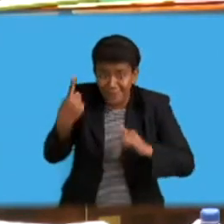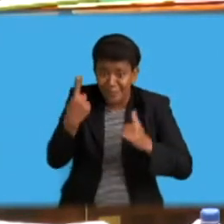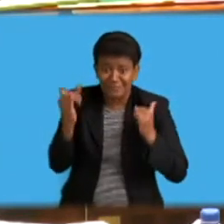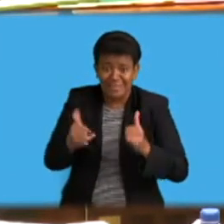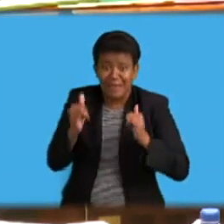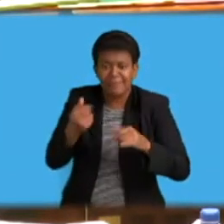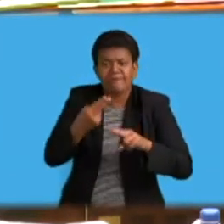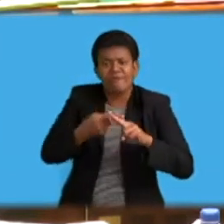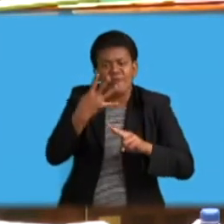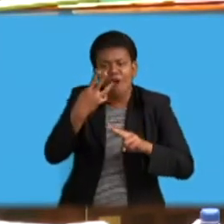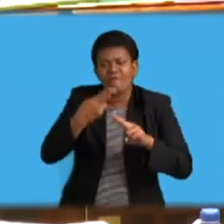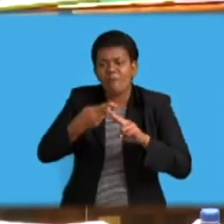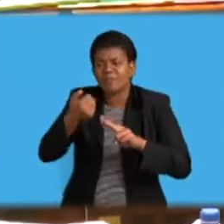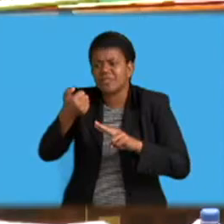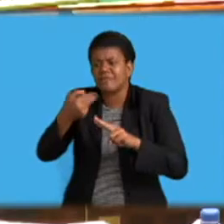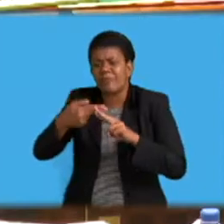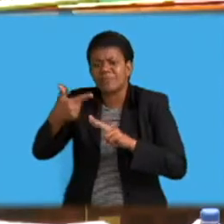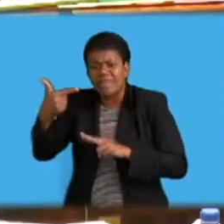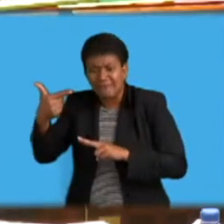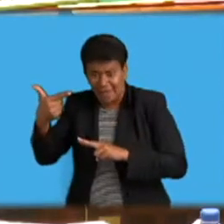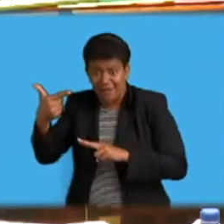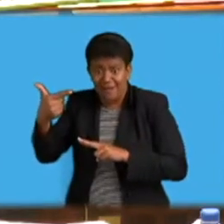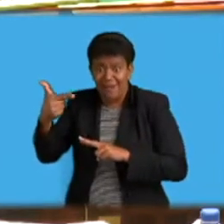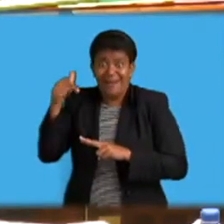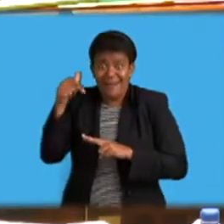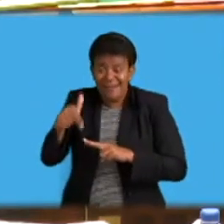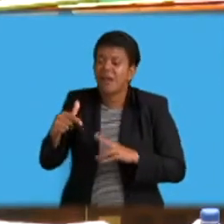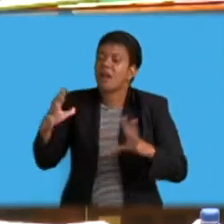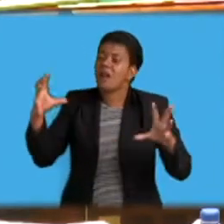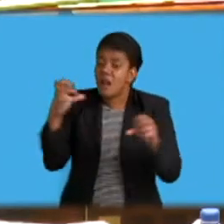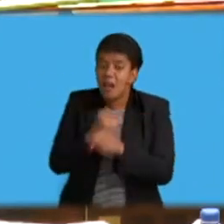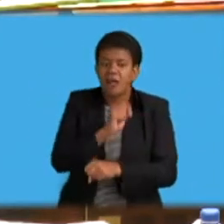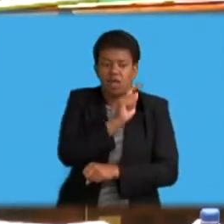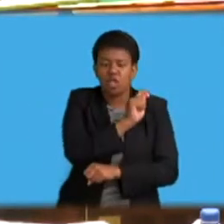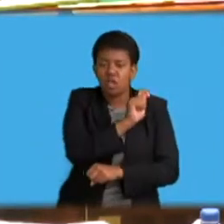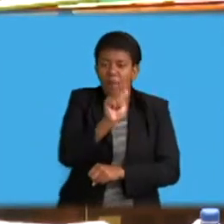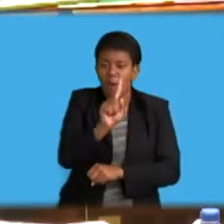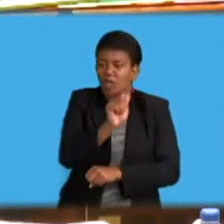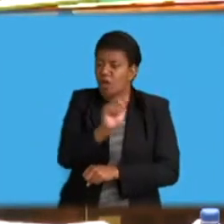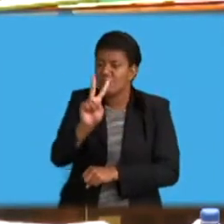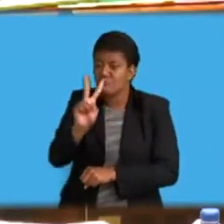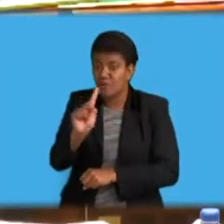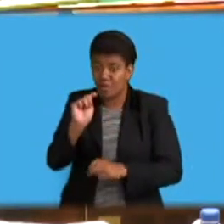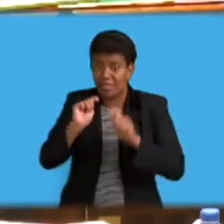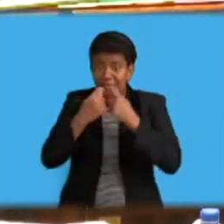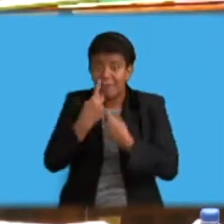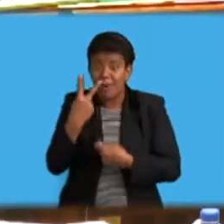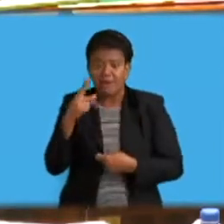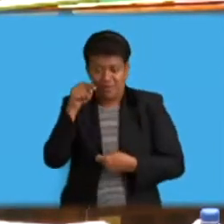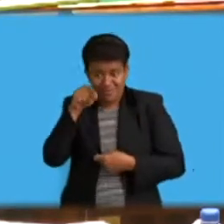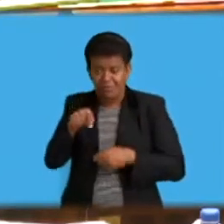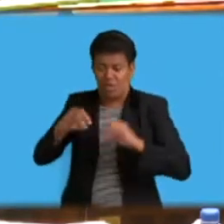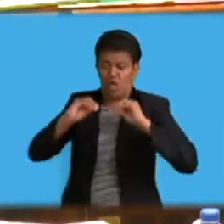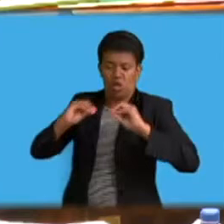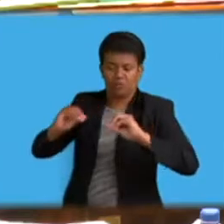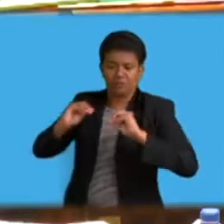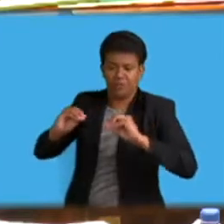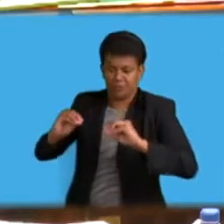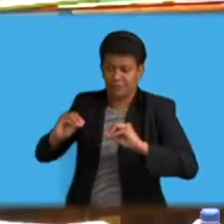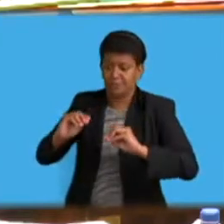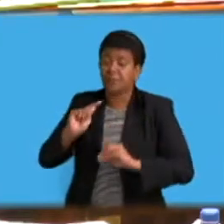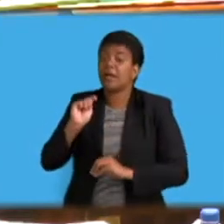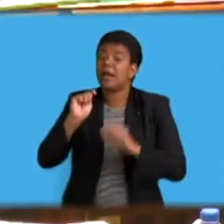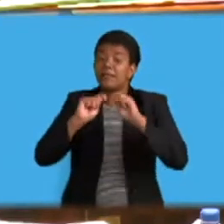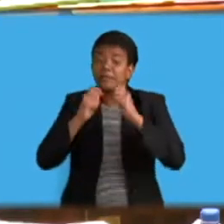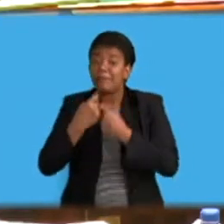the 2 terms. And with that, Honorable Deputy Speaker, the contemporary Hindi and Fijian